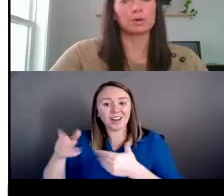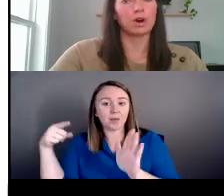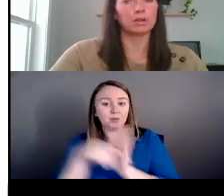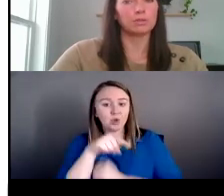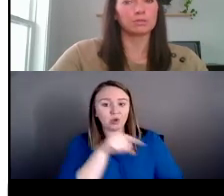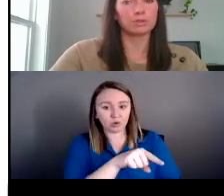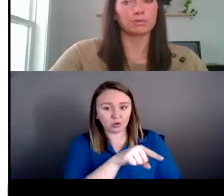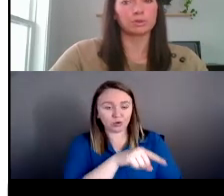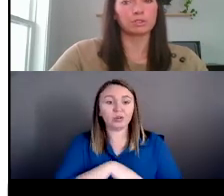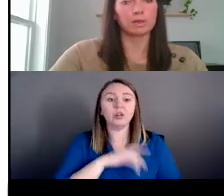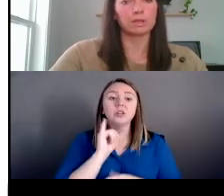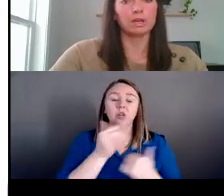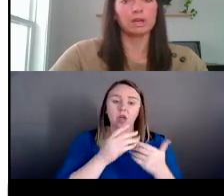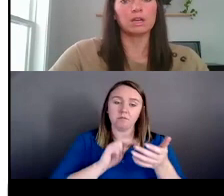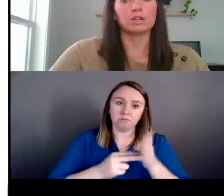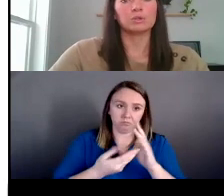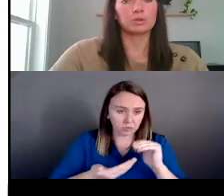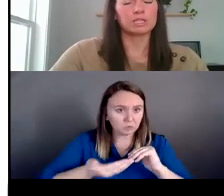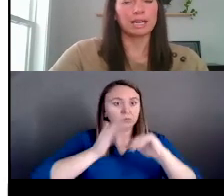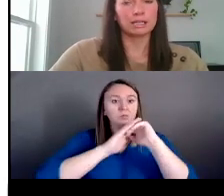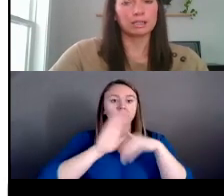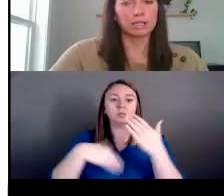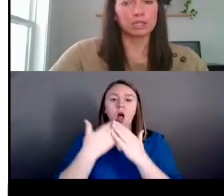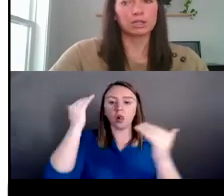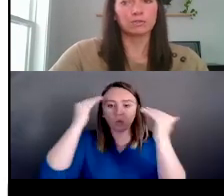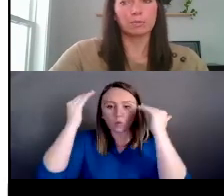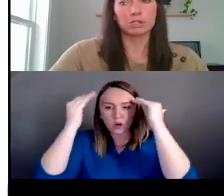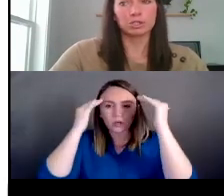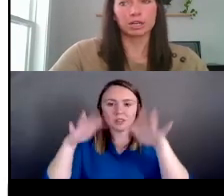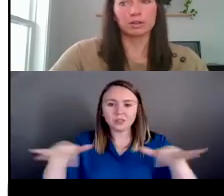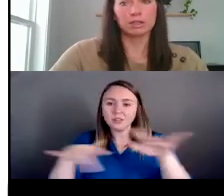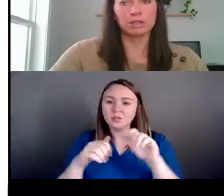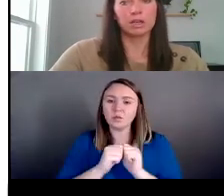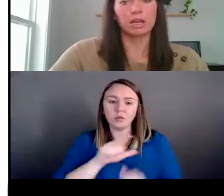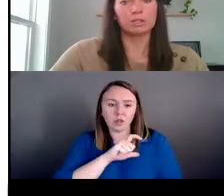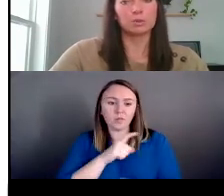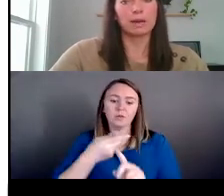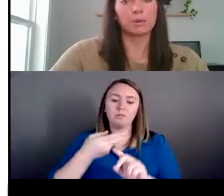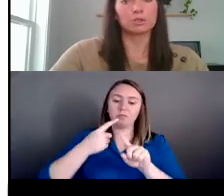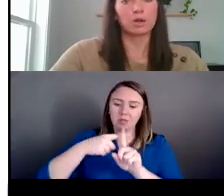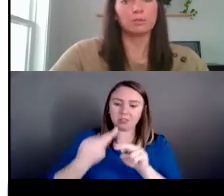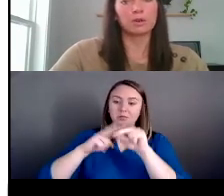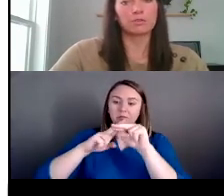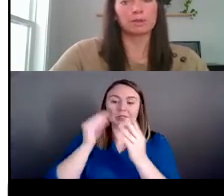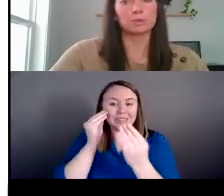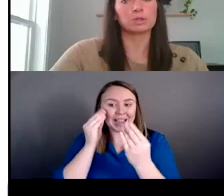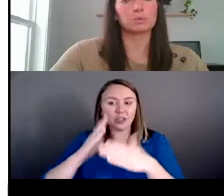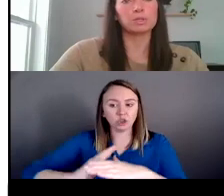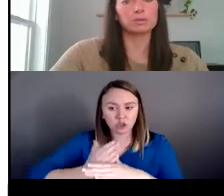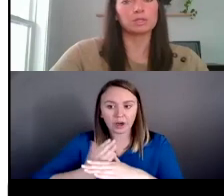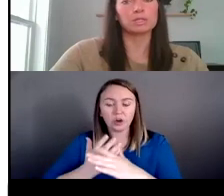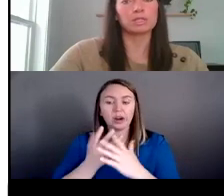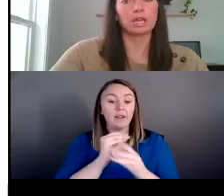coordination among all levels of law enforcement, to increase data collection and information sharing, and to empower tribal governments with